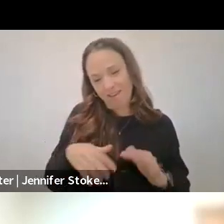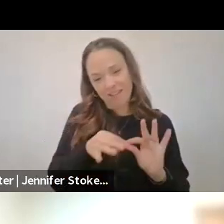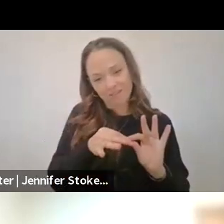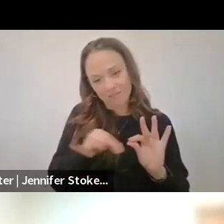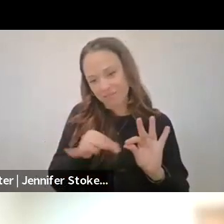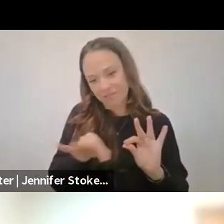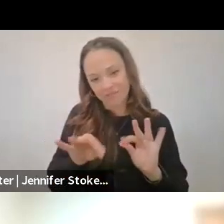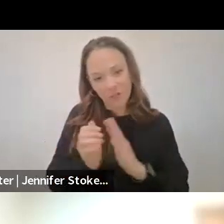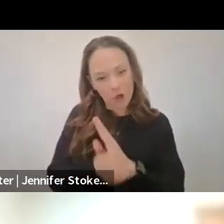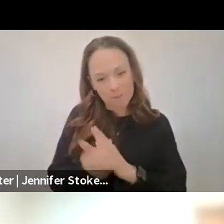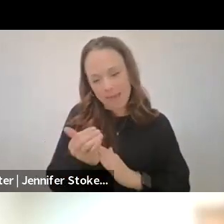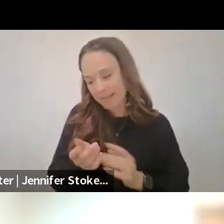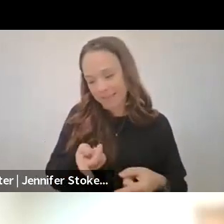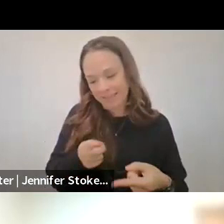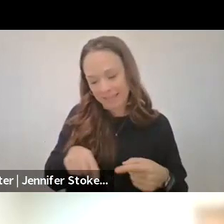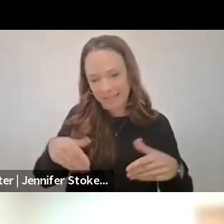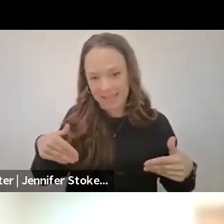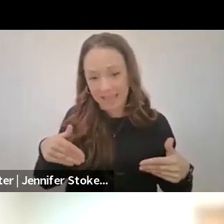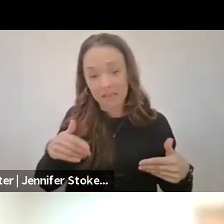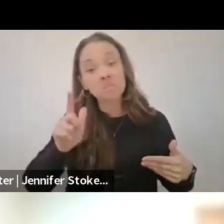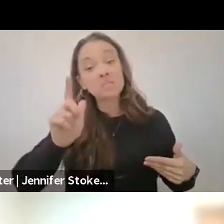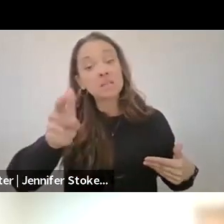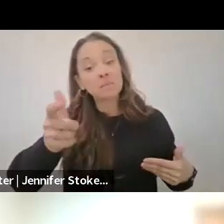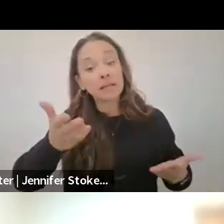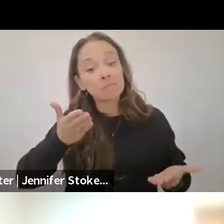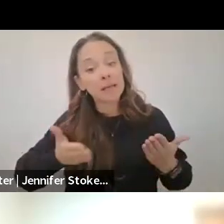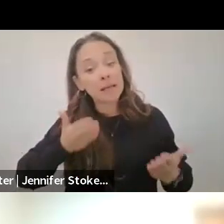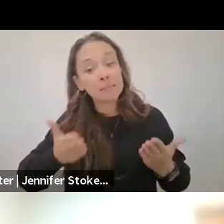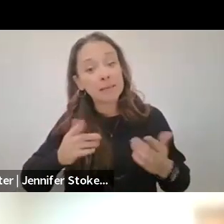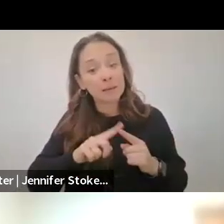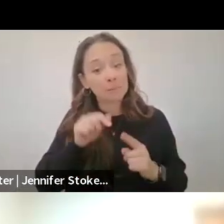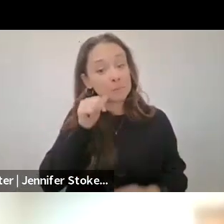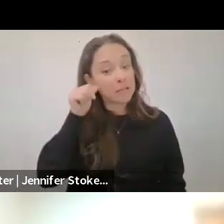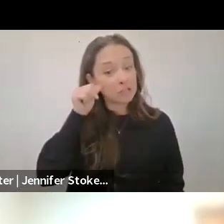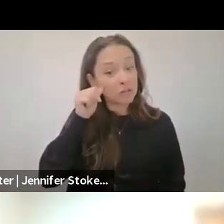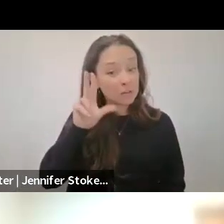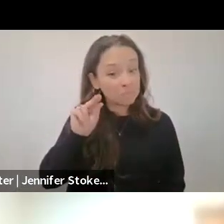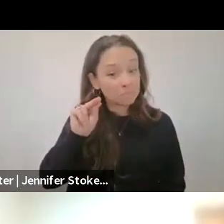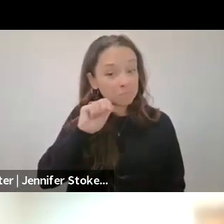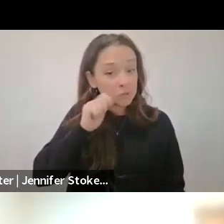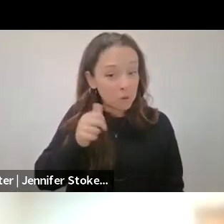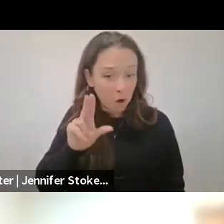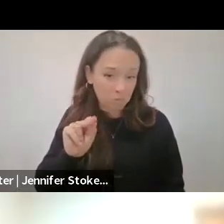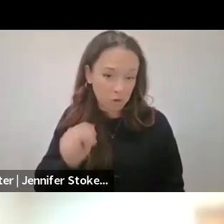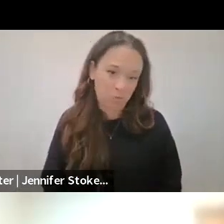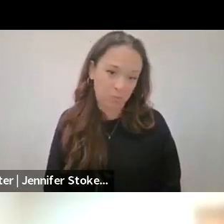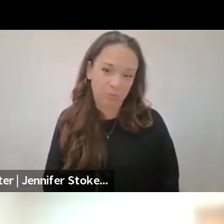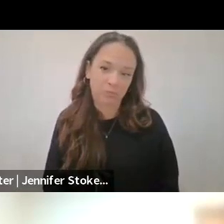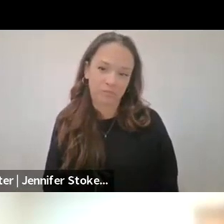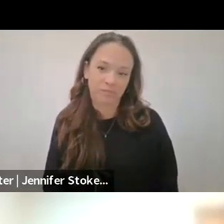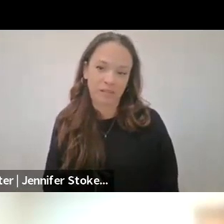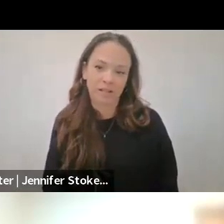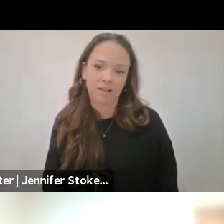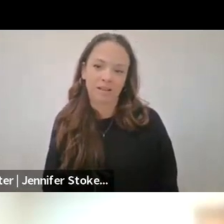Maybe someday, but it's not going to be, it wasn't yesterday, and it's not going to be tomorrow. Right. So. Thanks,